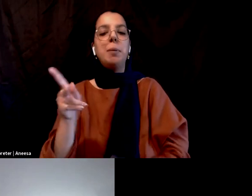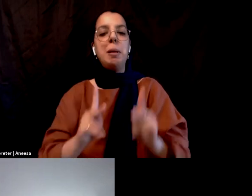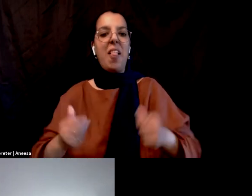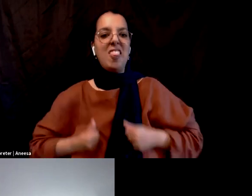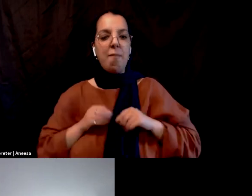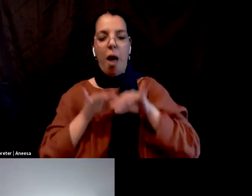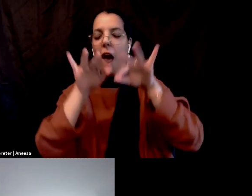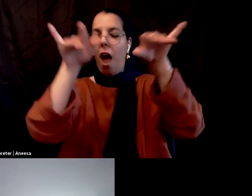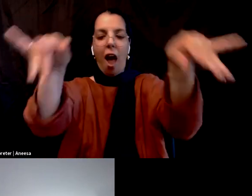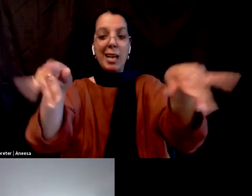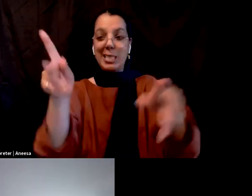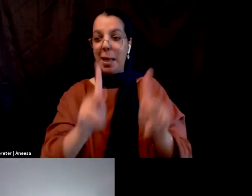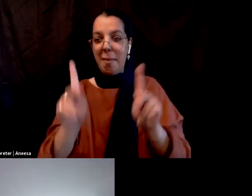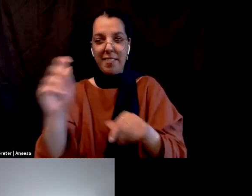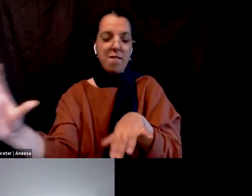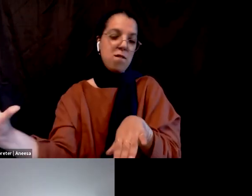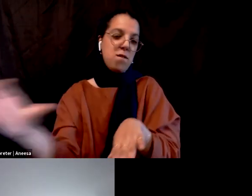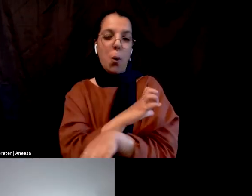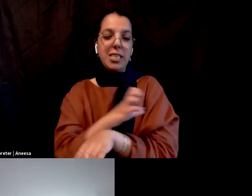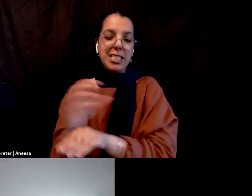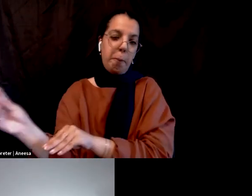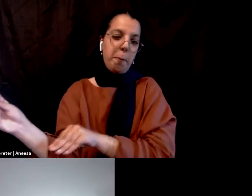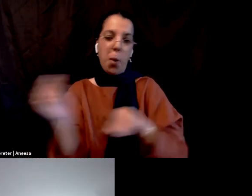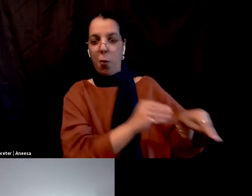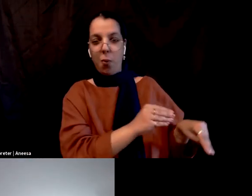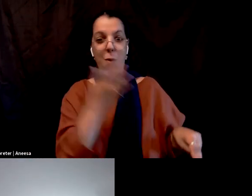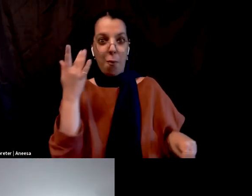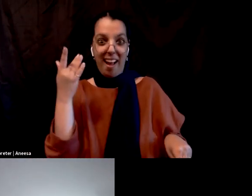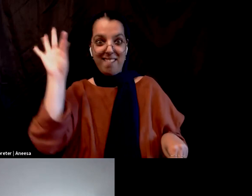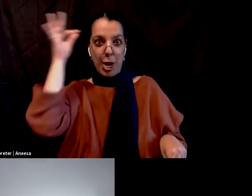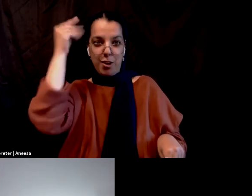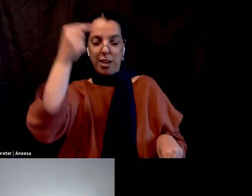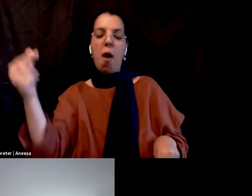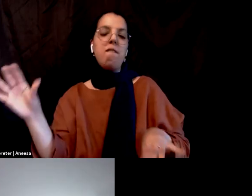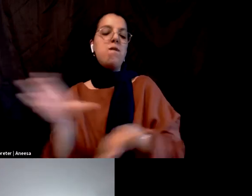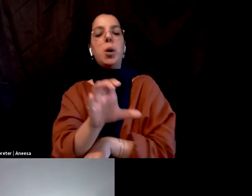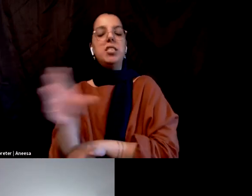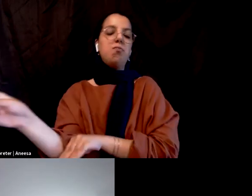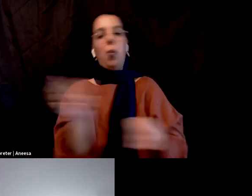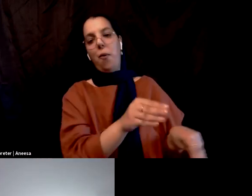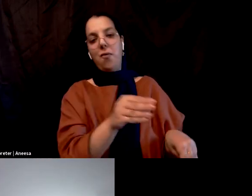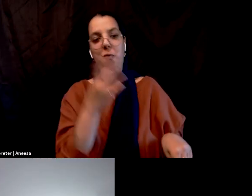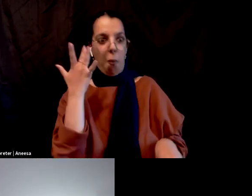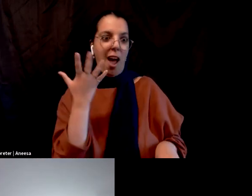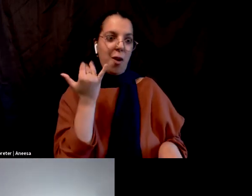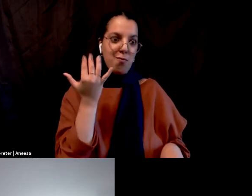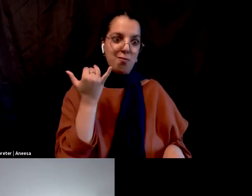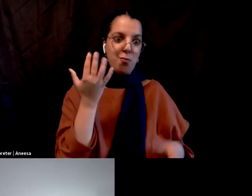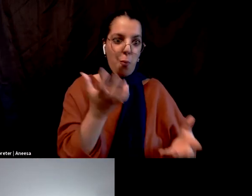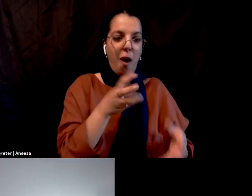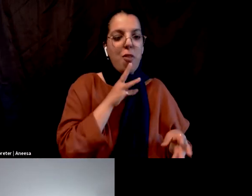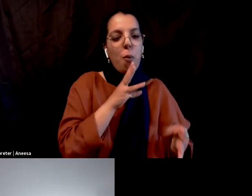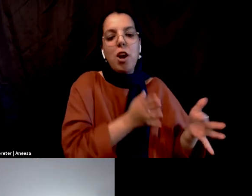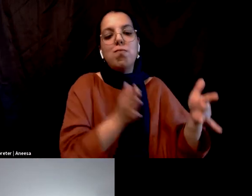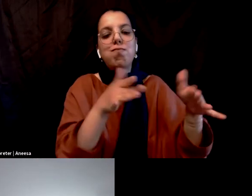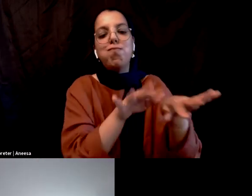ended up being forcibly removed by the federal government. They would, of course, seen that as part of their